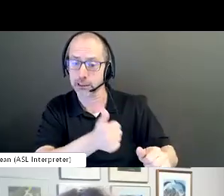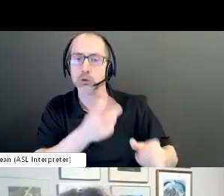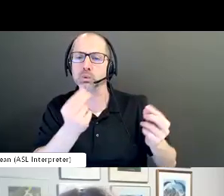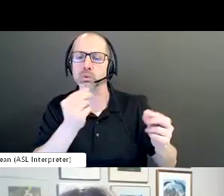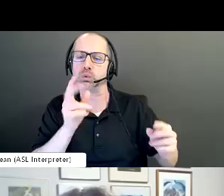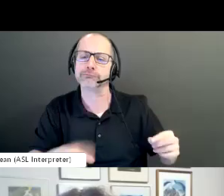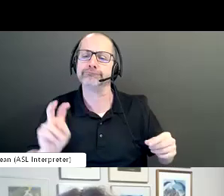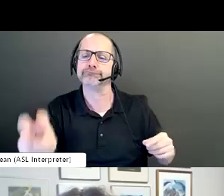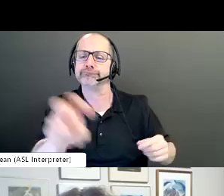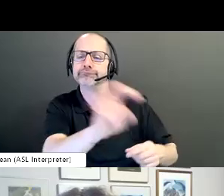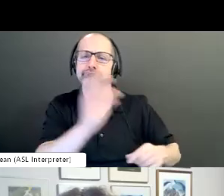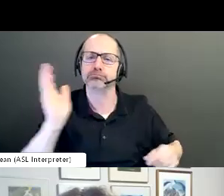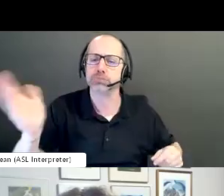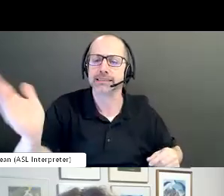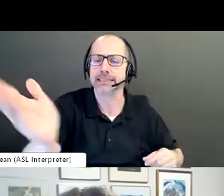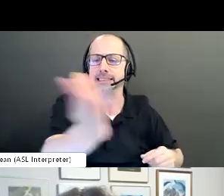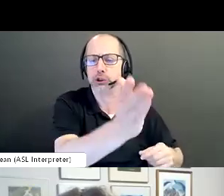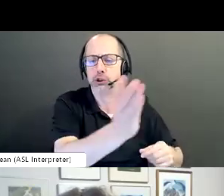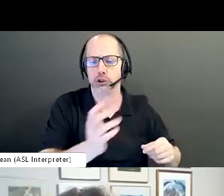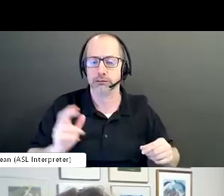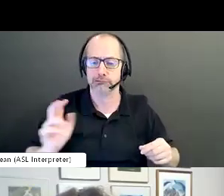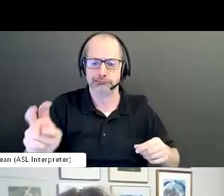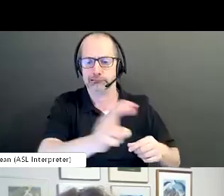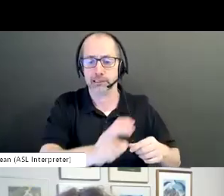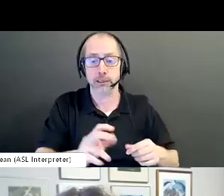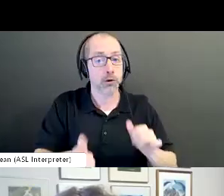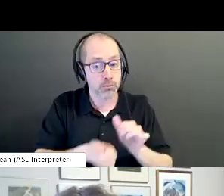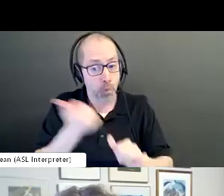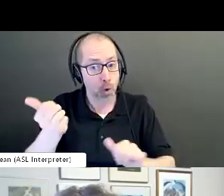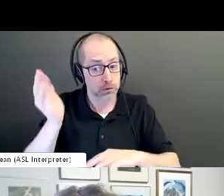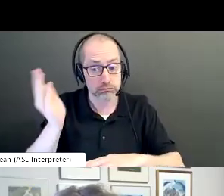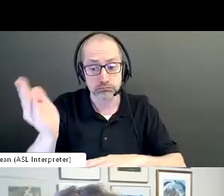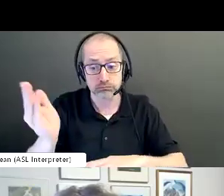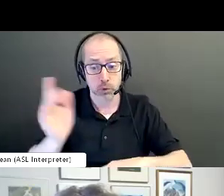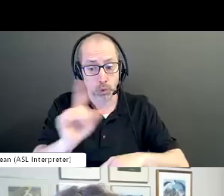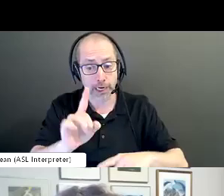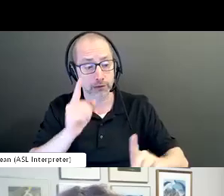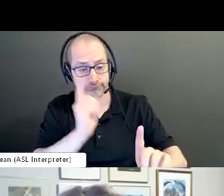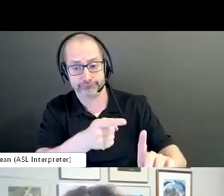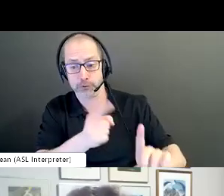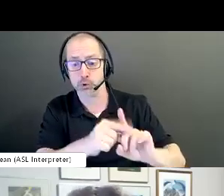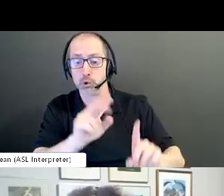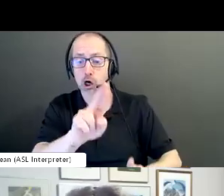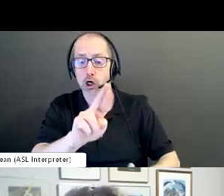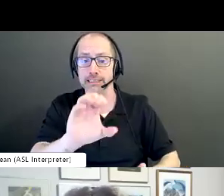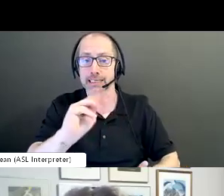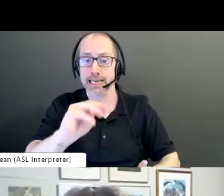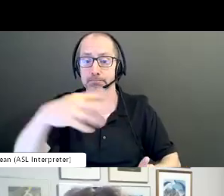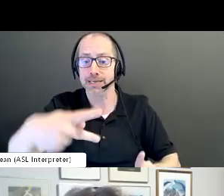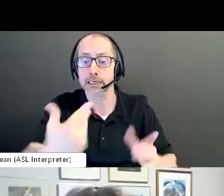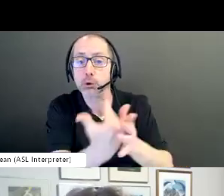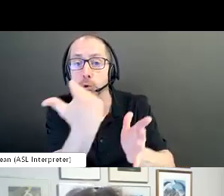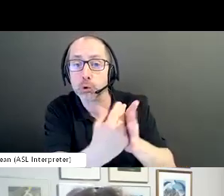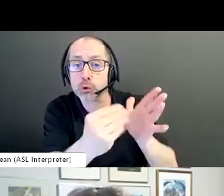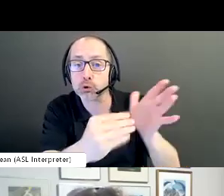presentations. Right now, we're making the majority of our presentations to the RCMP cadets, who are all